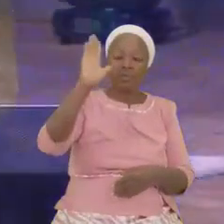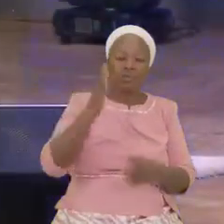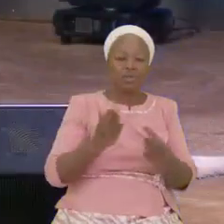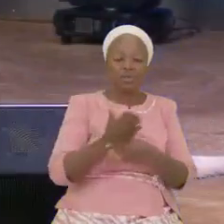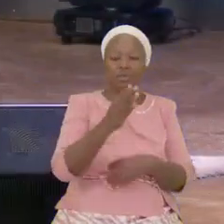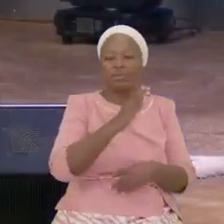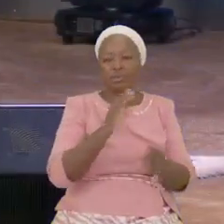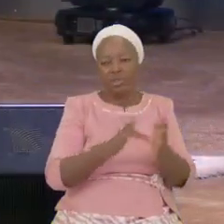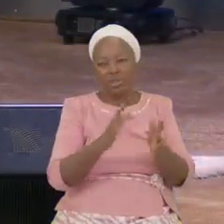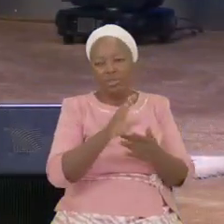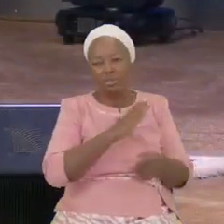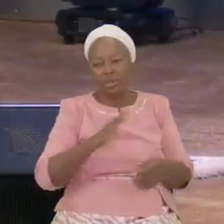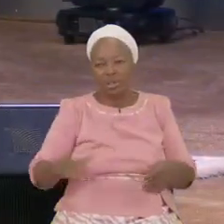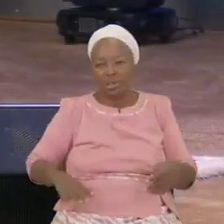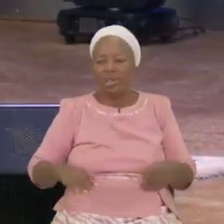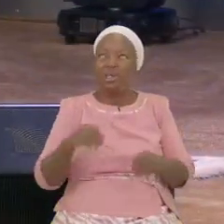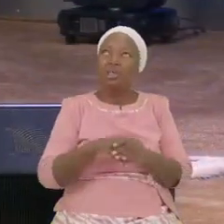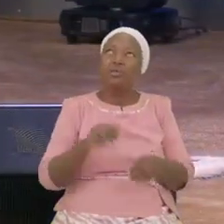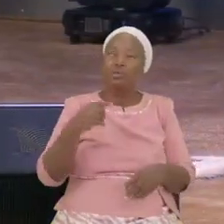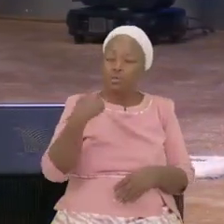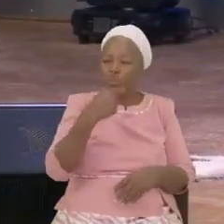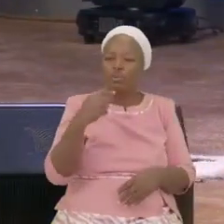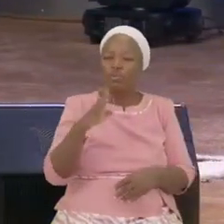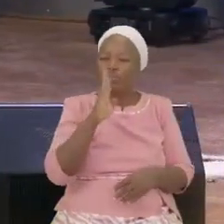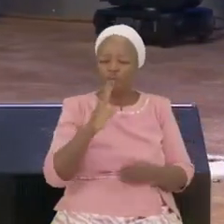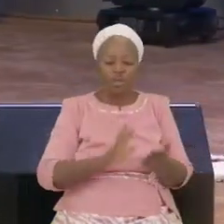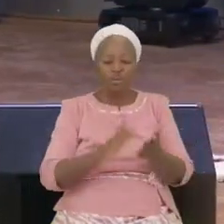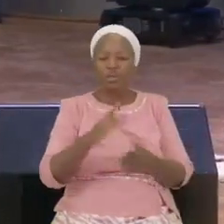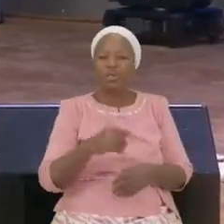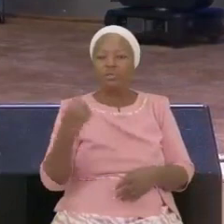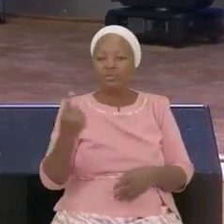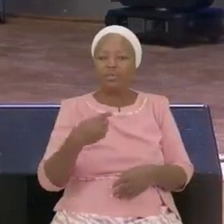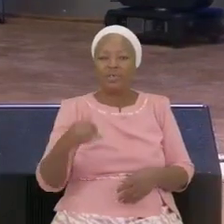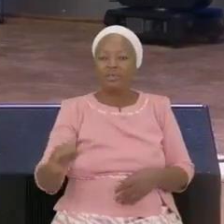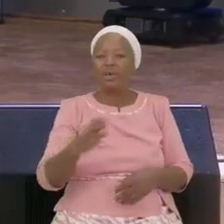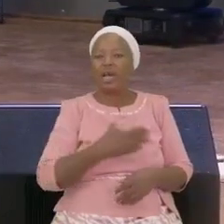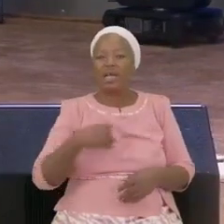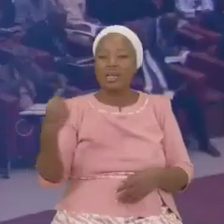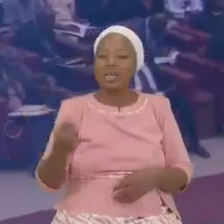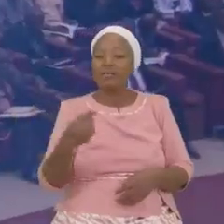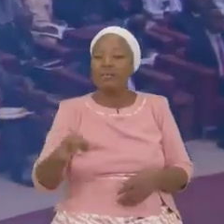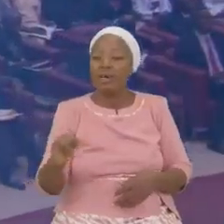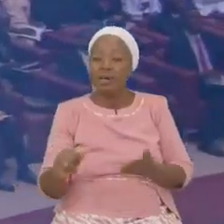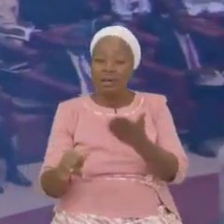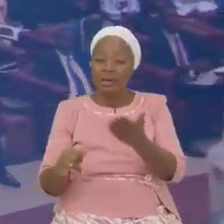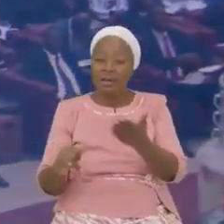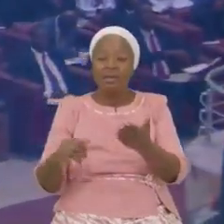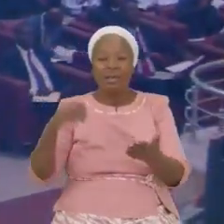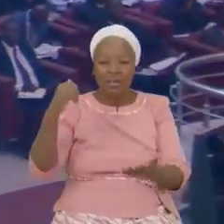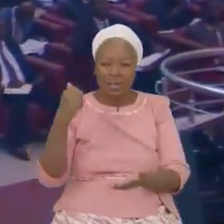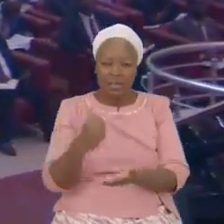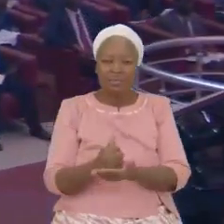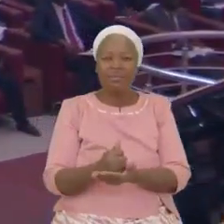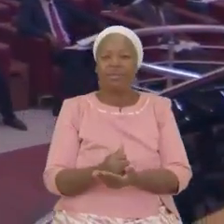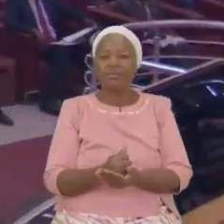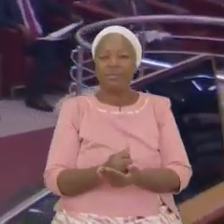Jesus Christ, to whom be glory forever and ever. Amen.